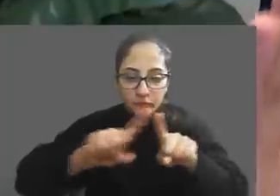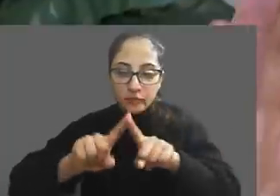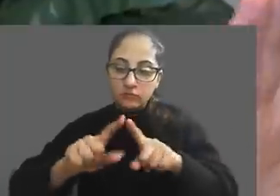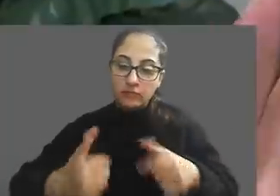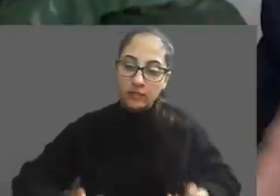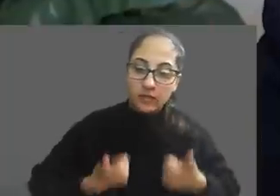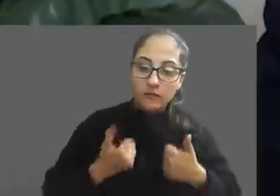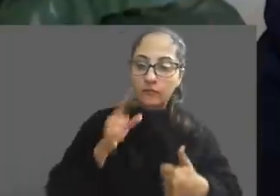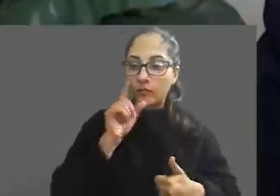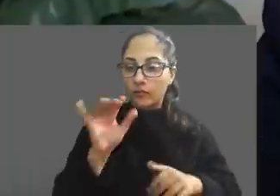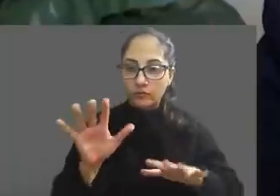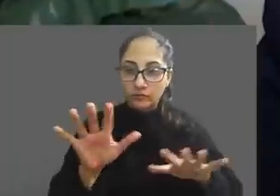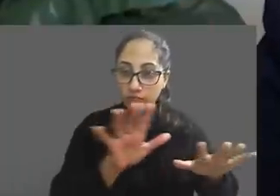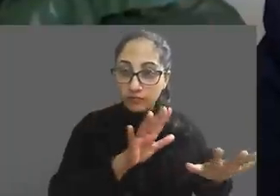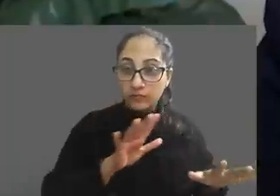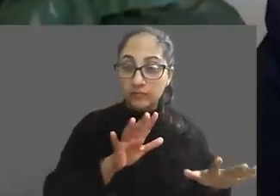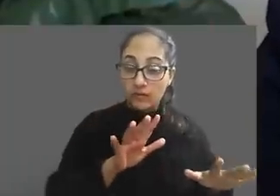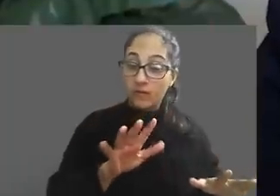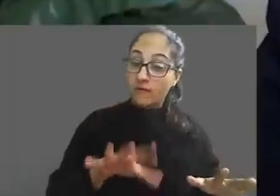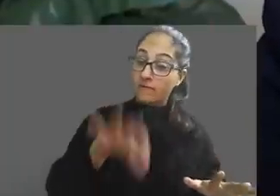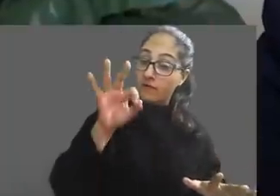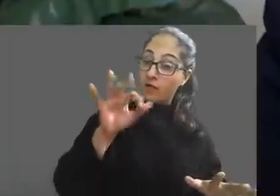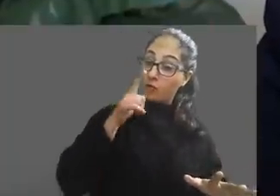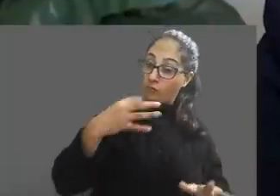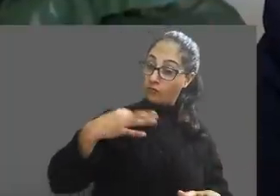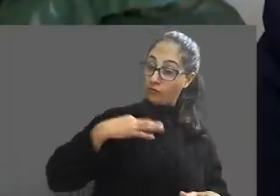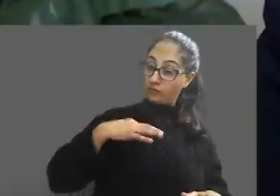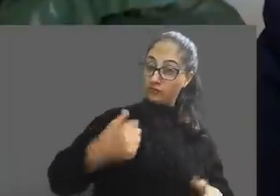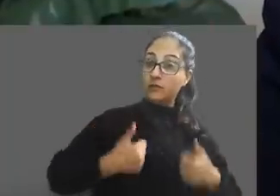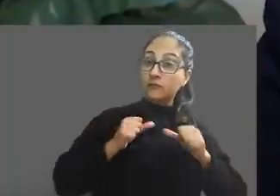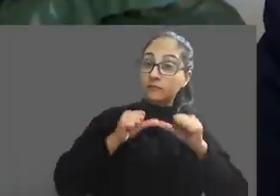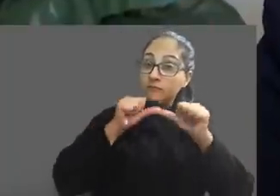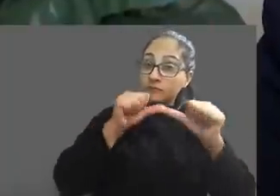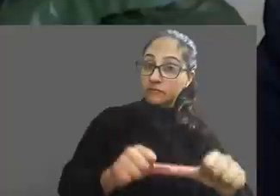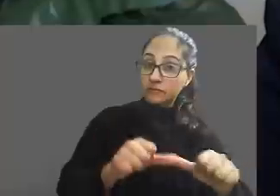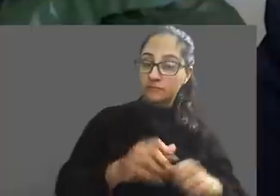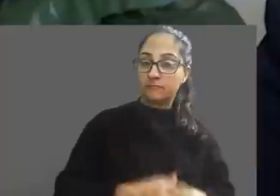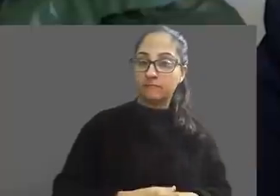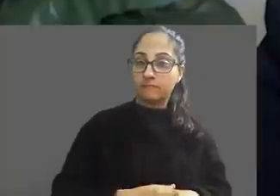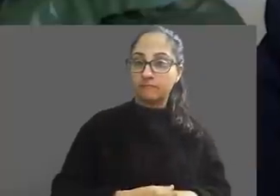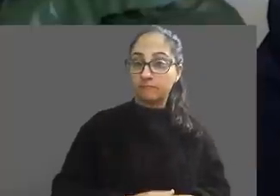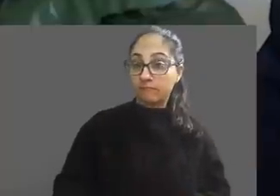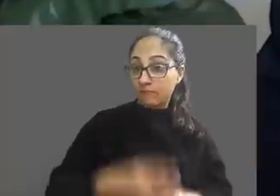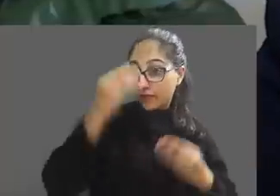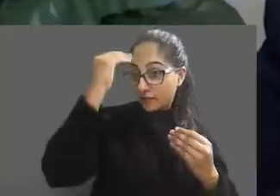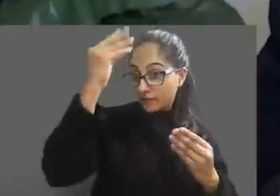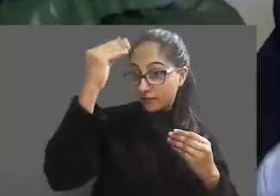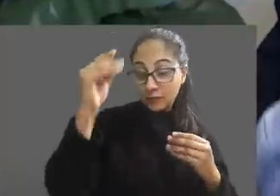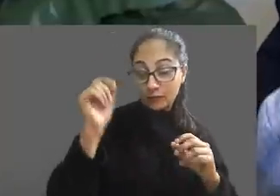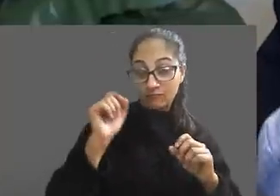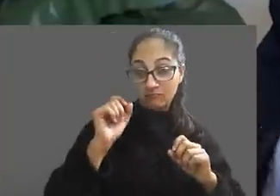"Work, no words." However, few realize that this is only part of Maulana Sultan Muhammad Shah's